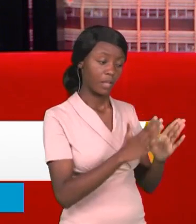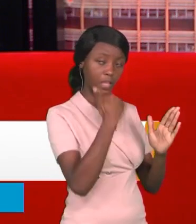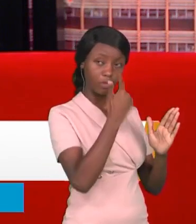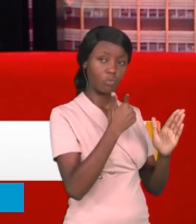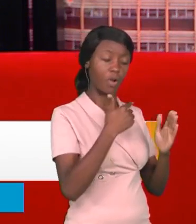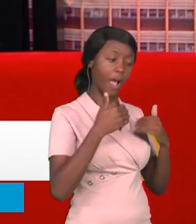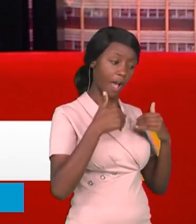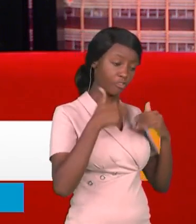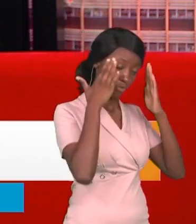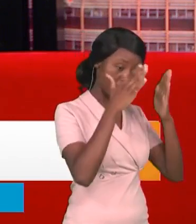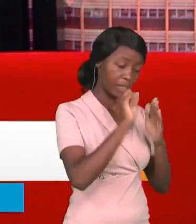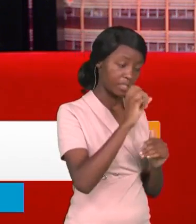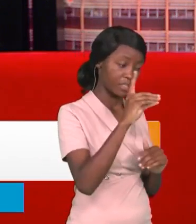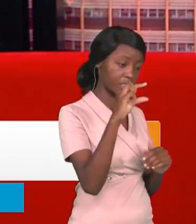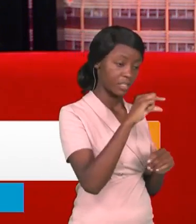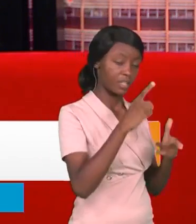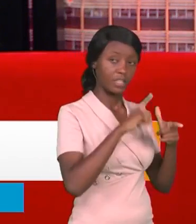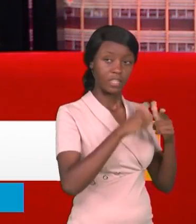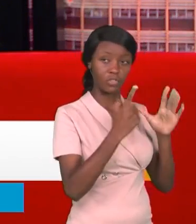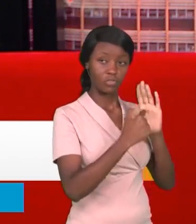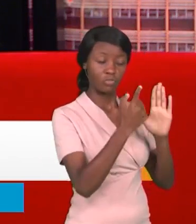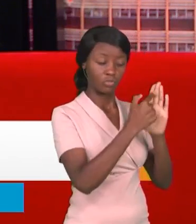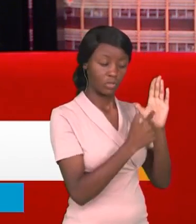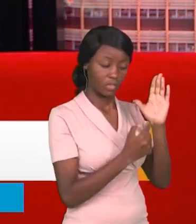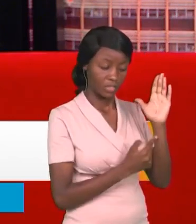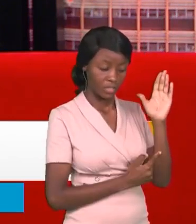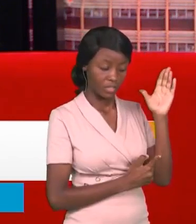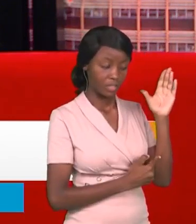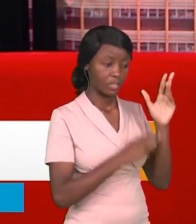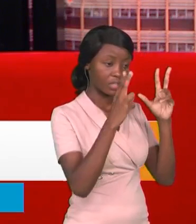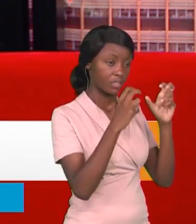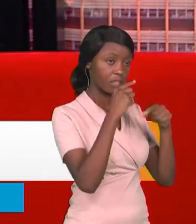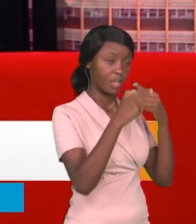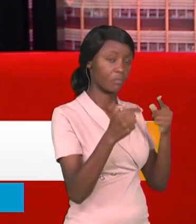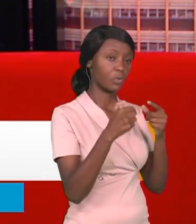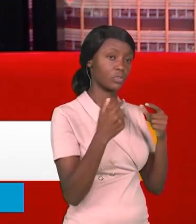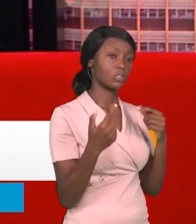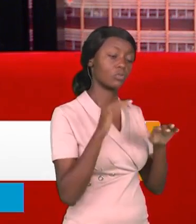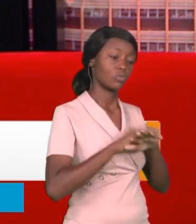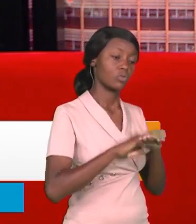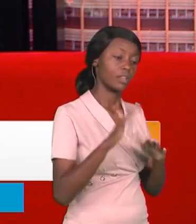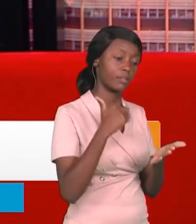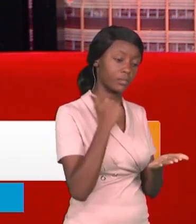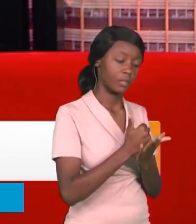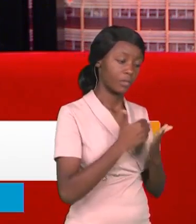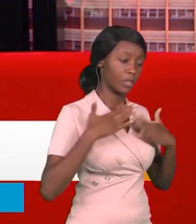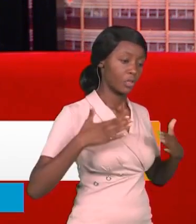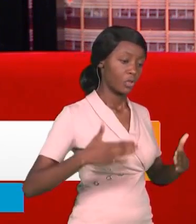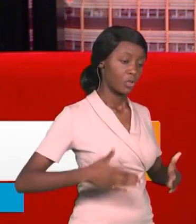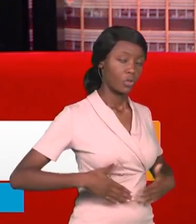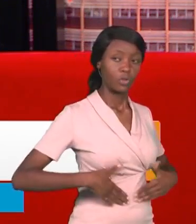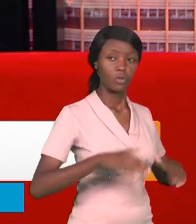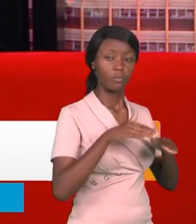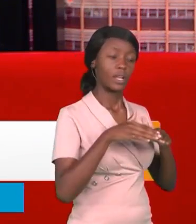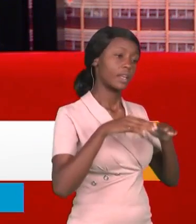SDG is core, we try to highlight, even if it's on issues of decent employment, human trafficking. So